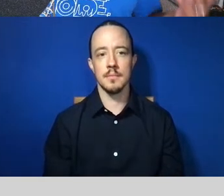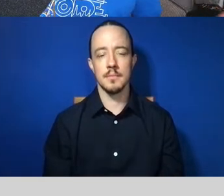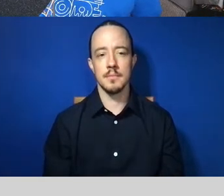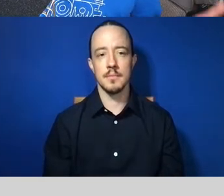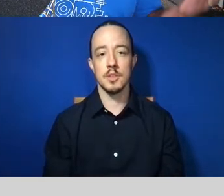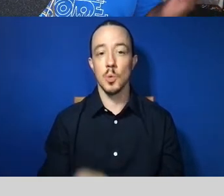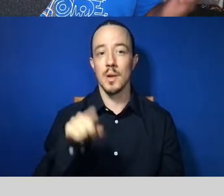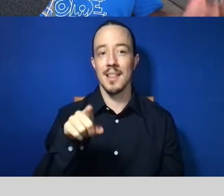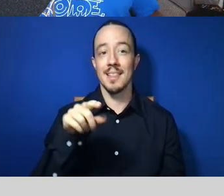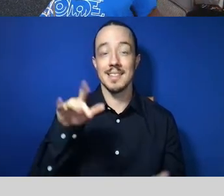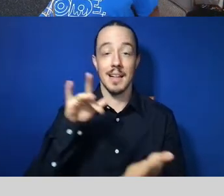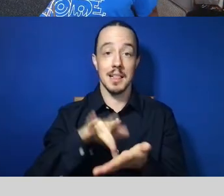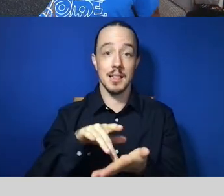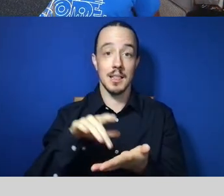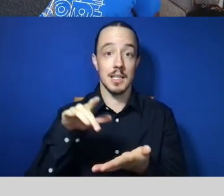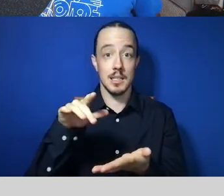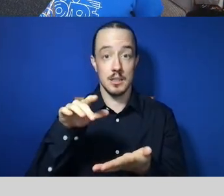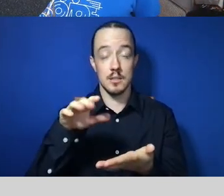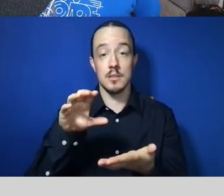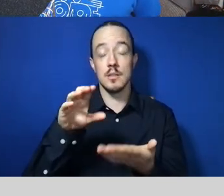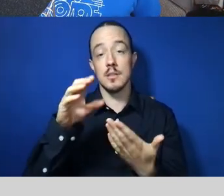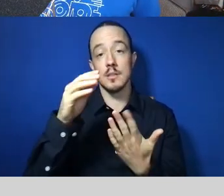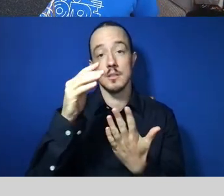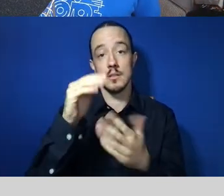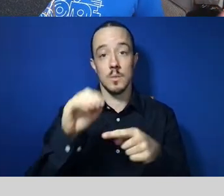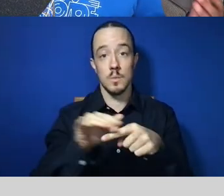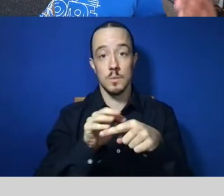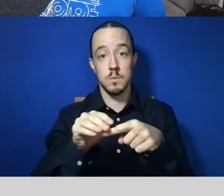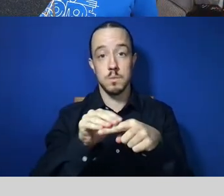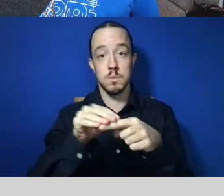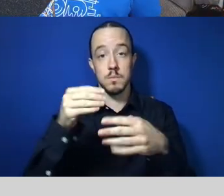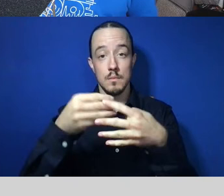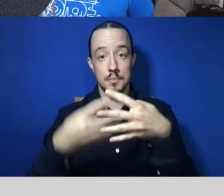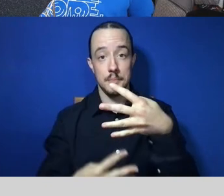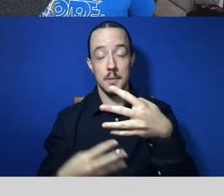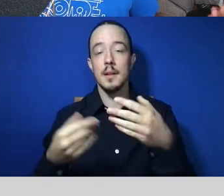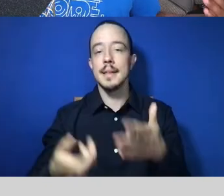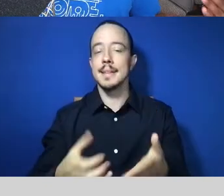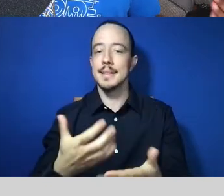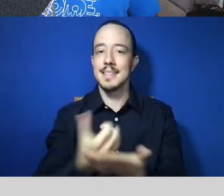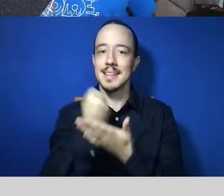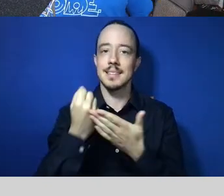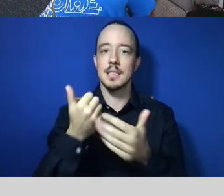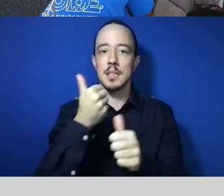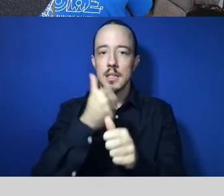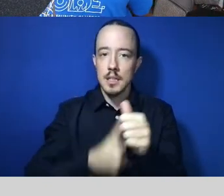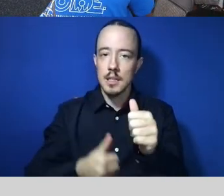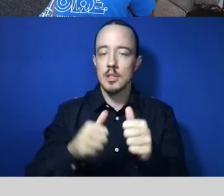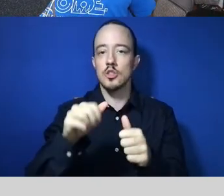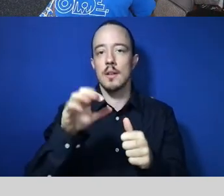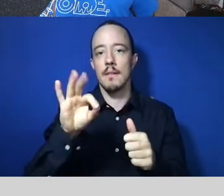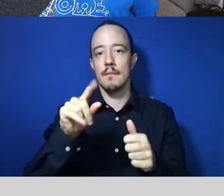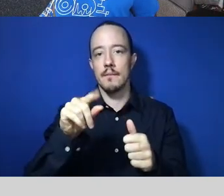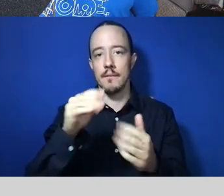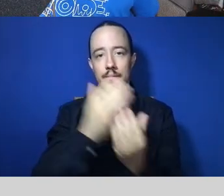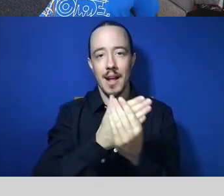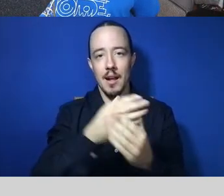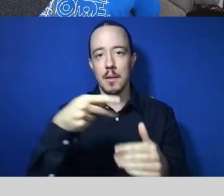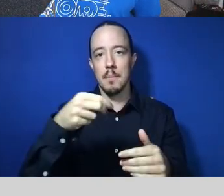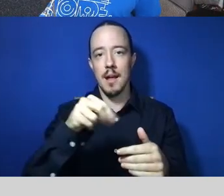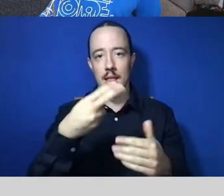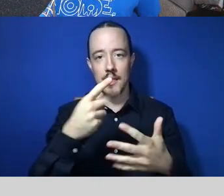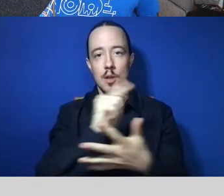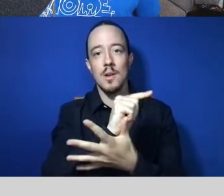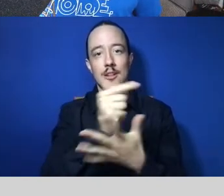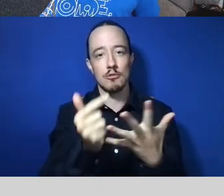this click script takes a list of file paths and it iterates through it. And for each file path,